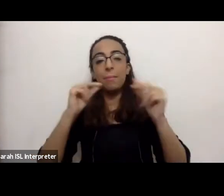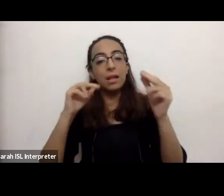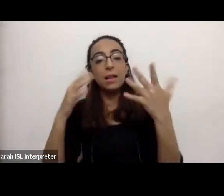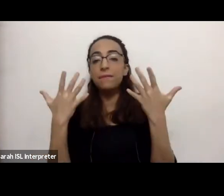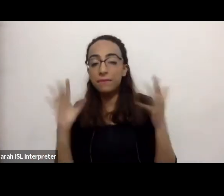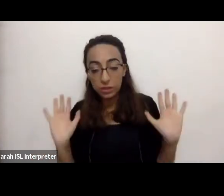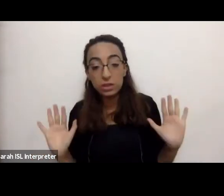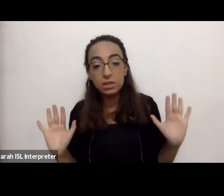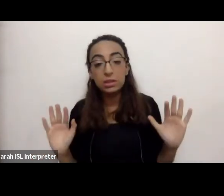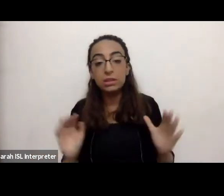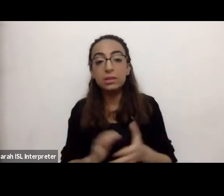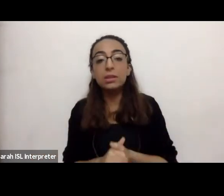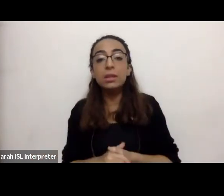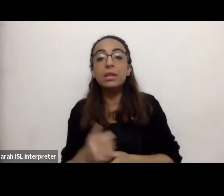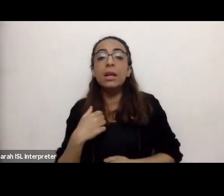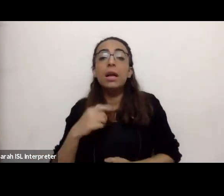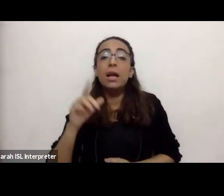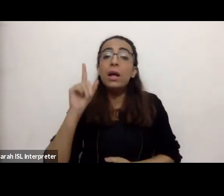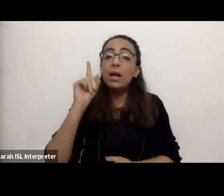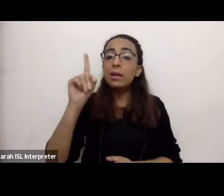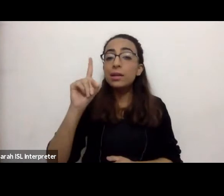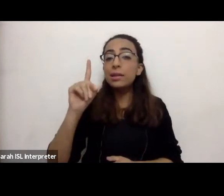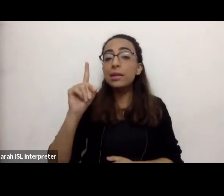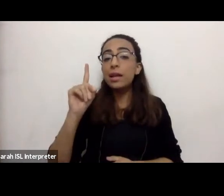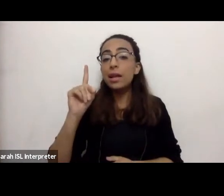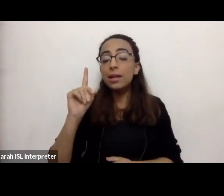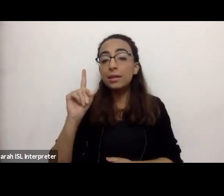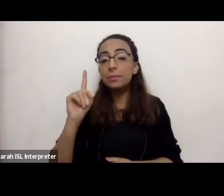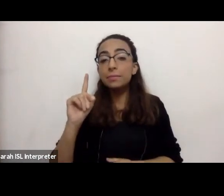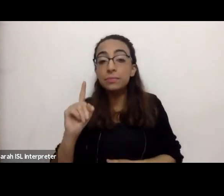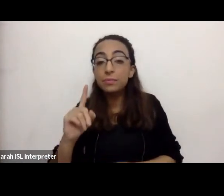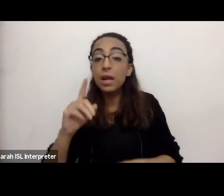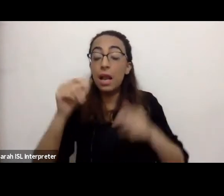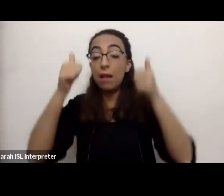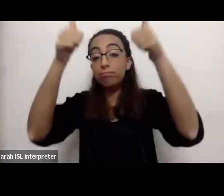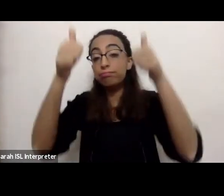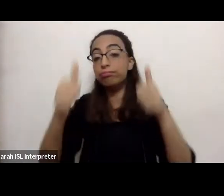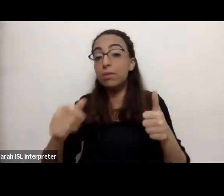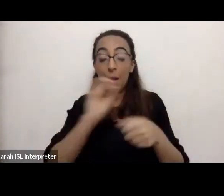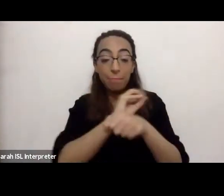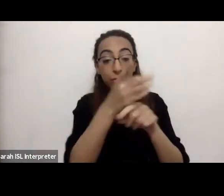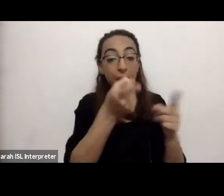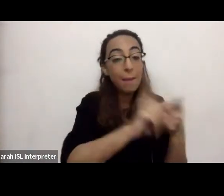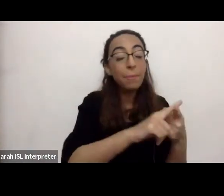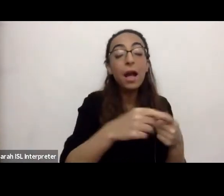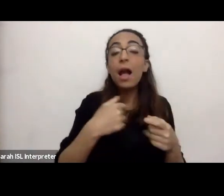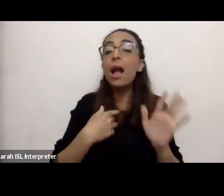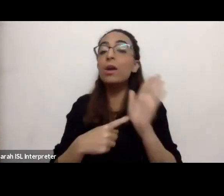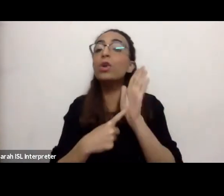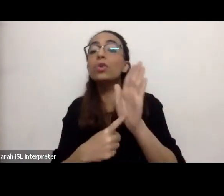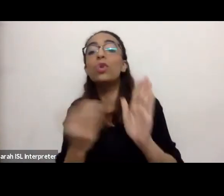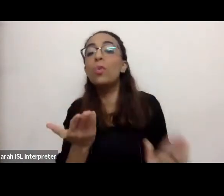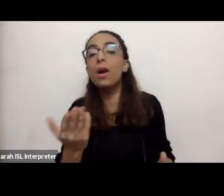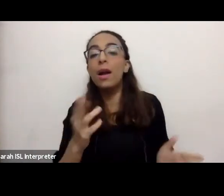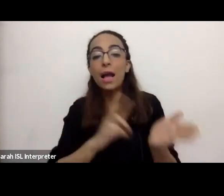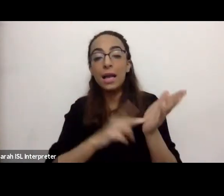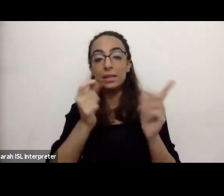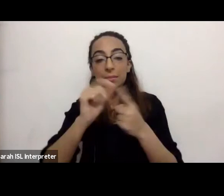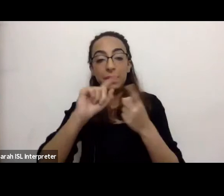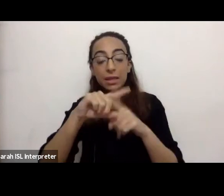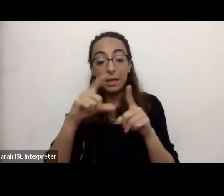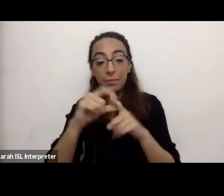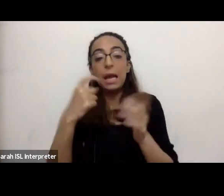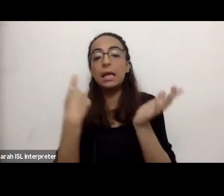but I think it did reveal a couple of things, right? NCPEDP did a recent